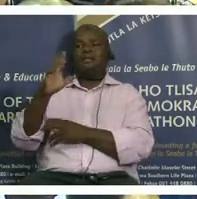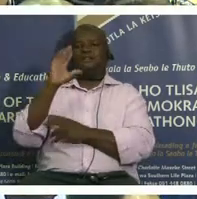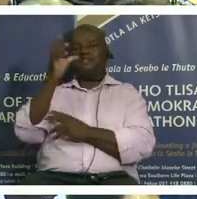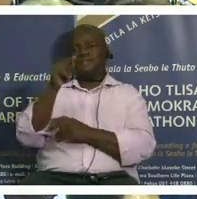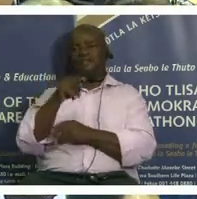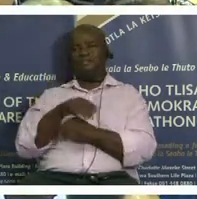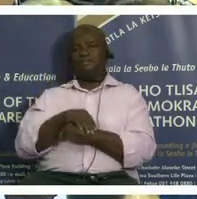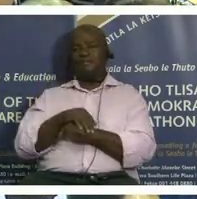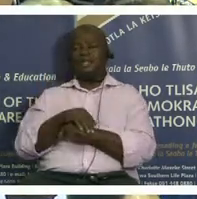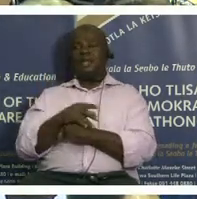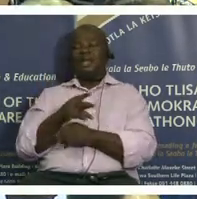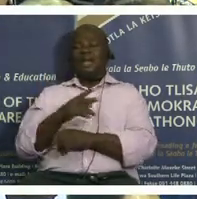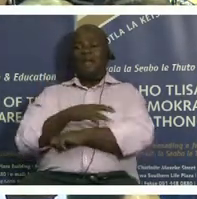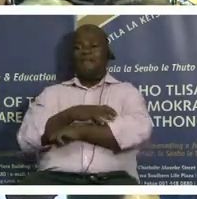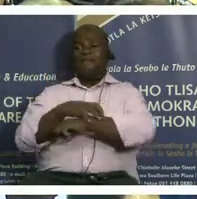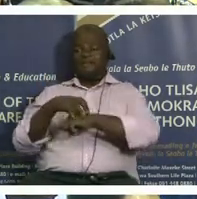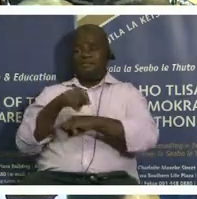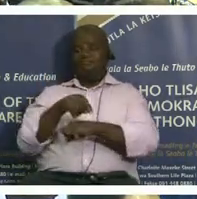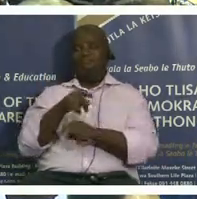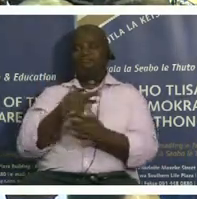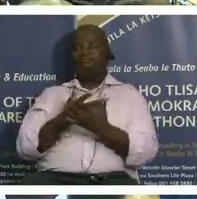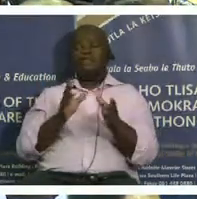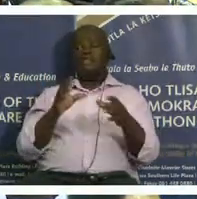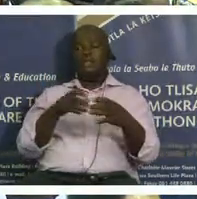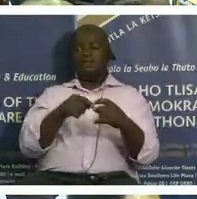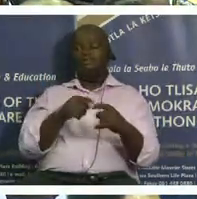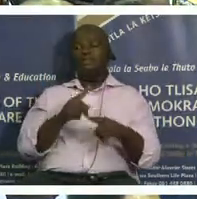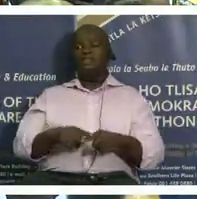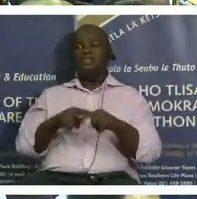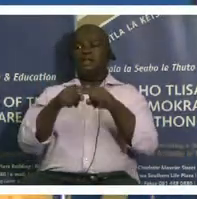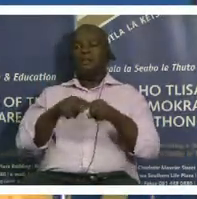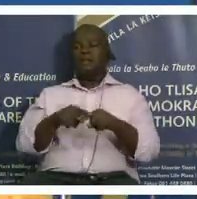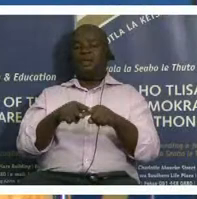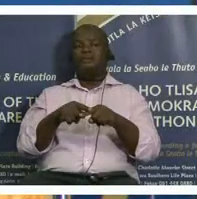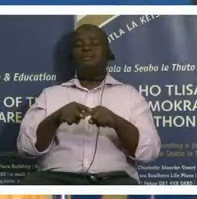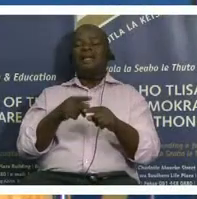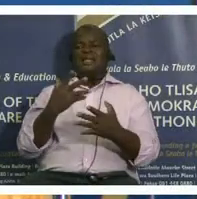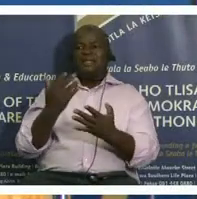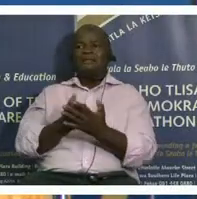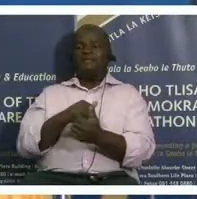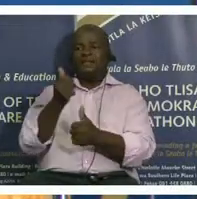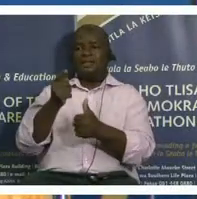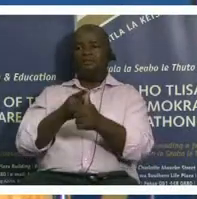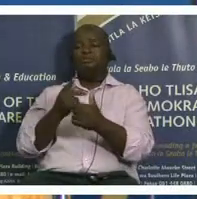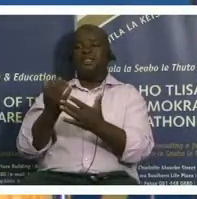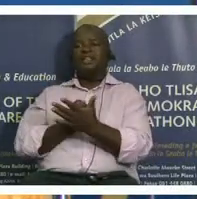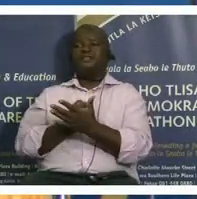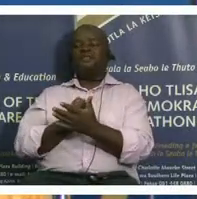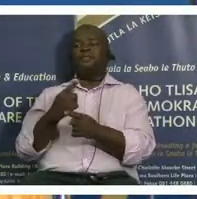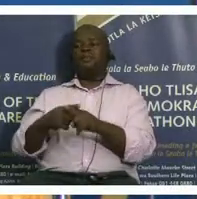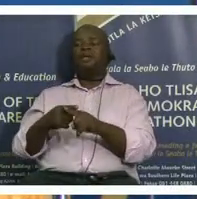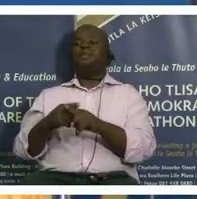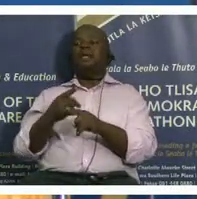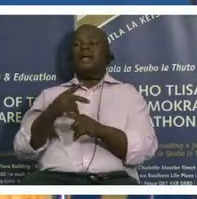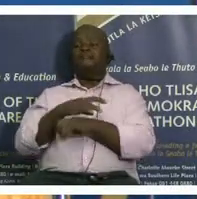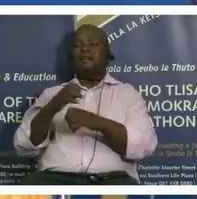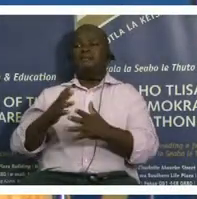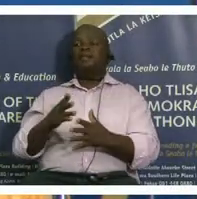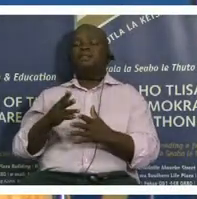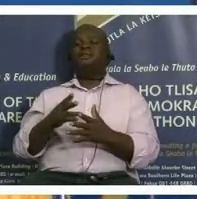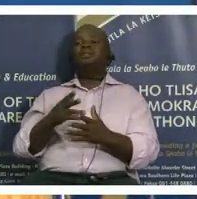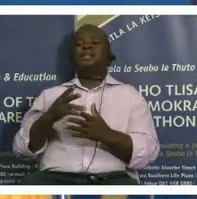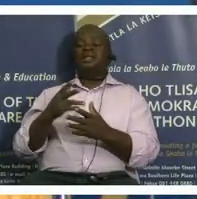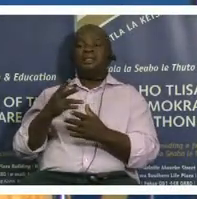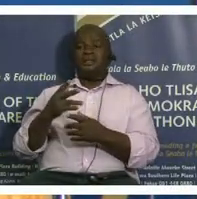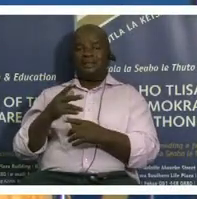thriving agricultural sector is dependent on the safety and security of farmers and farm